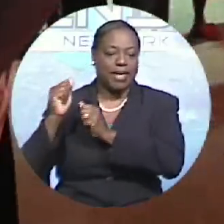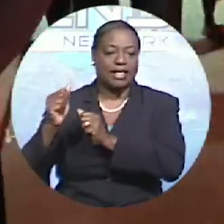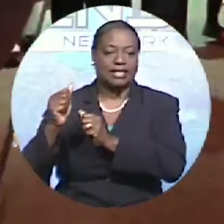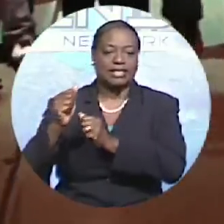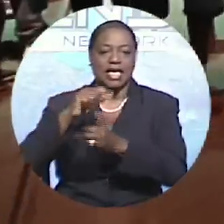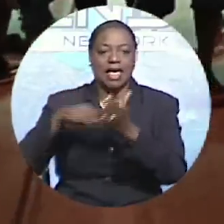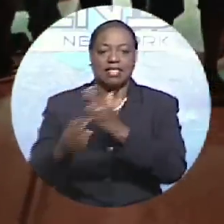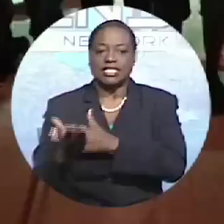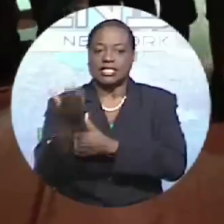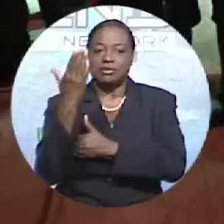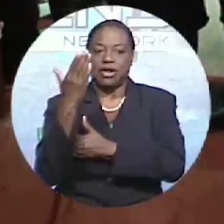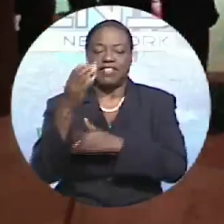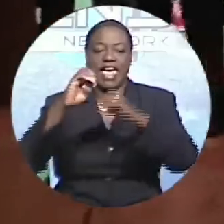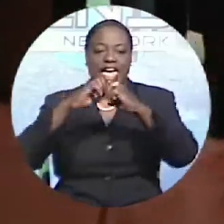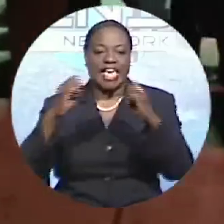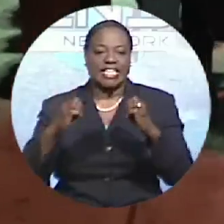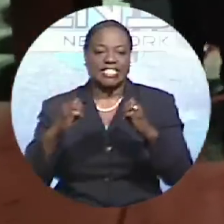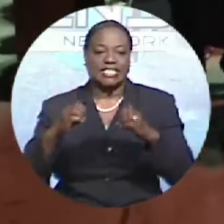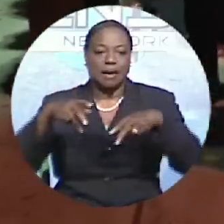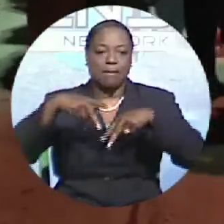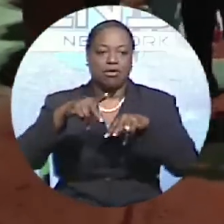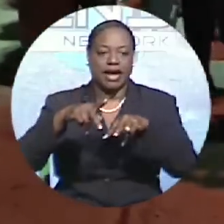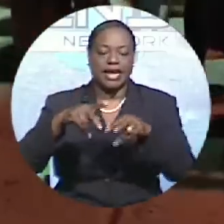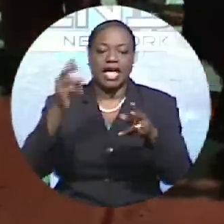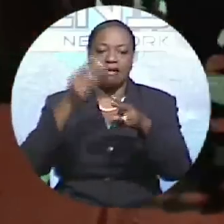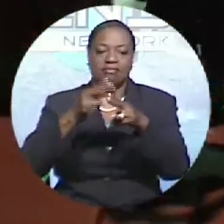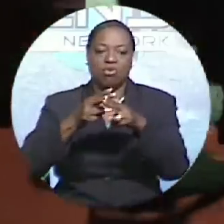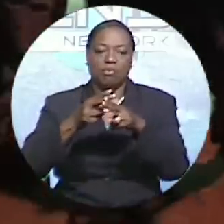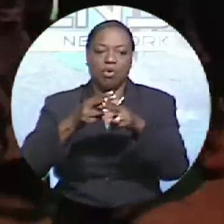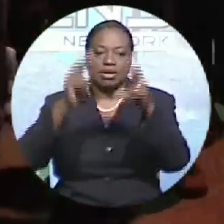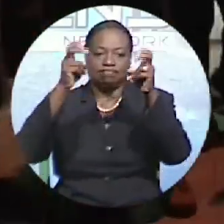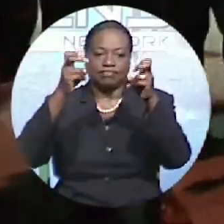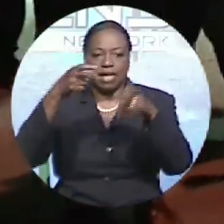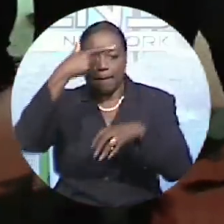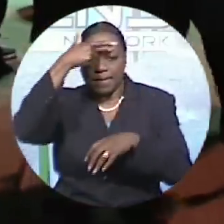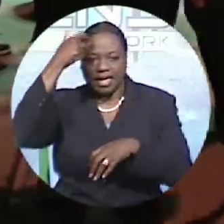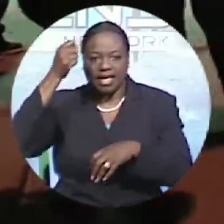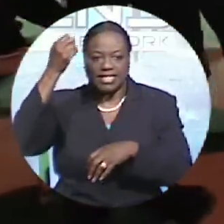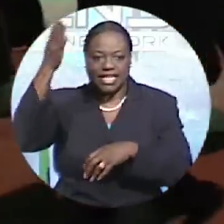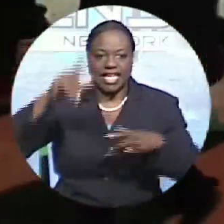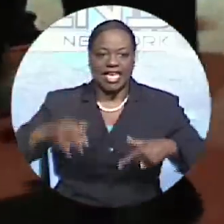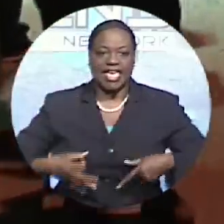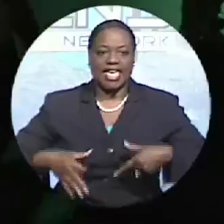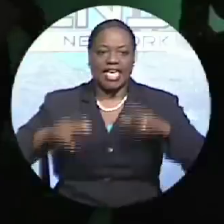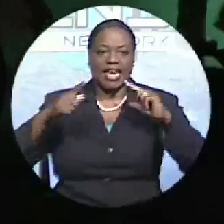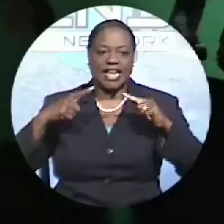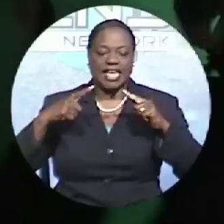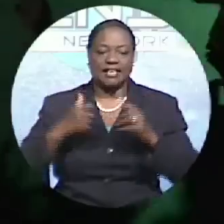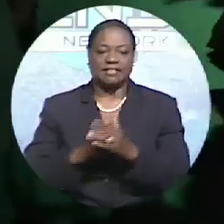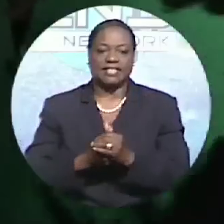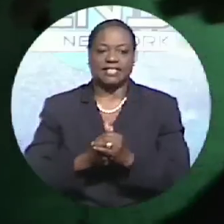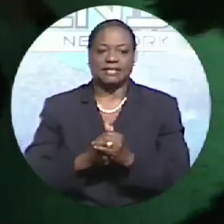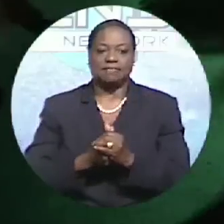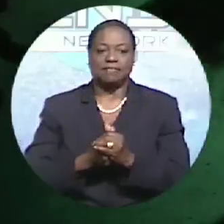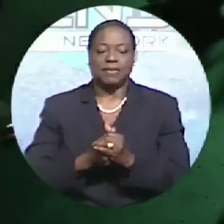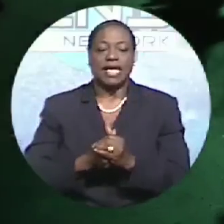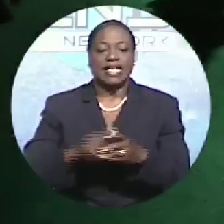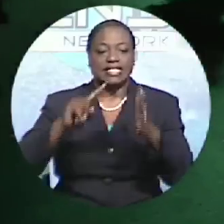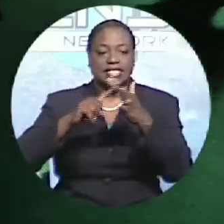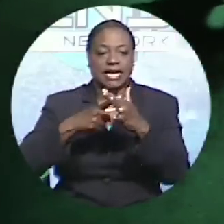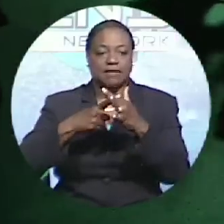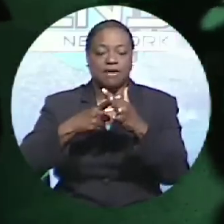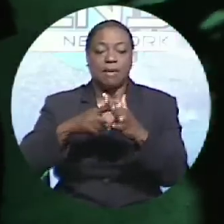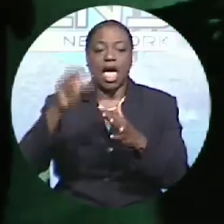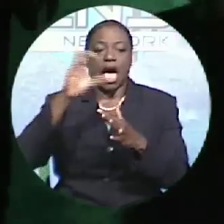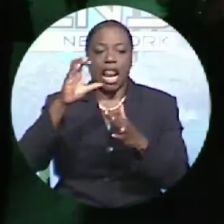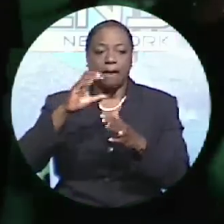Easter parade. It's called Because He Lives. And the church teamed up with Junkanoo groups for the parade. The event started from Columbus Primary